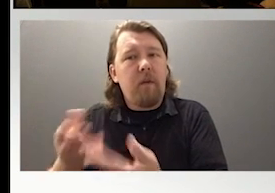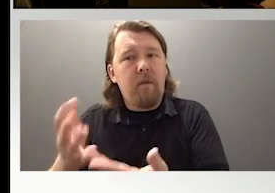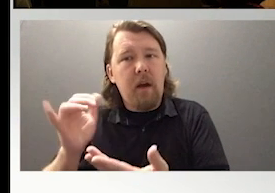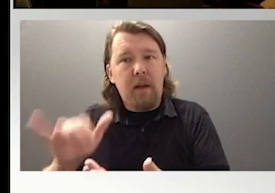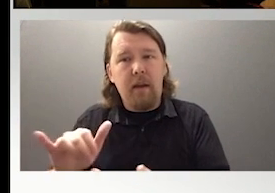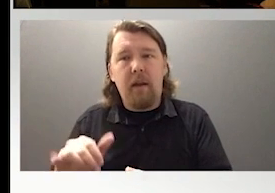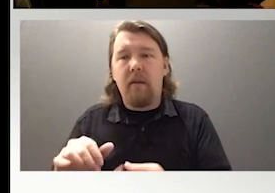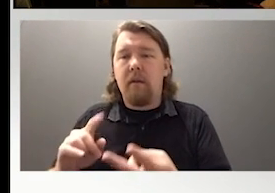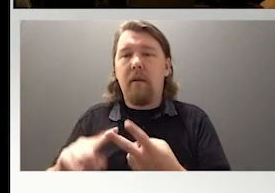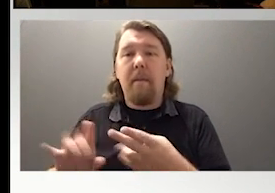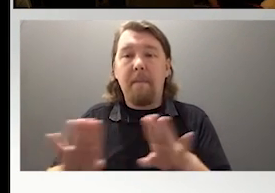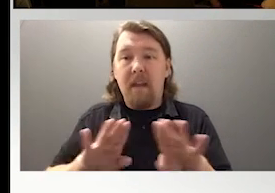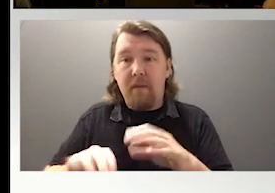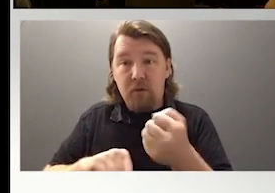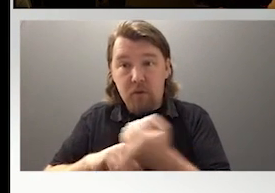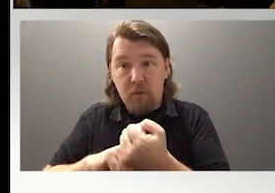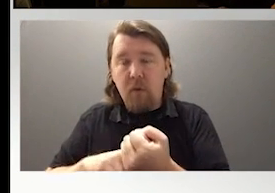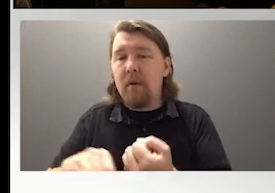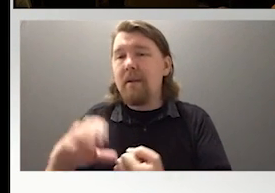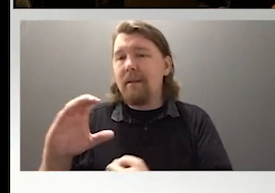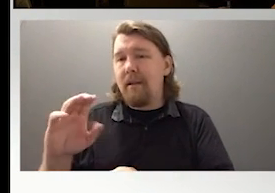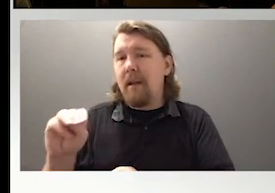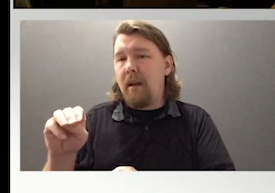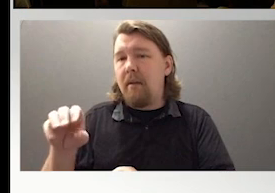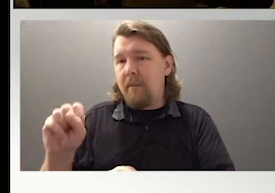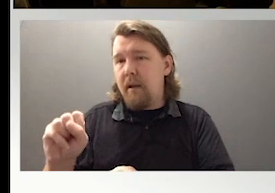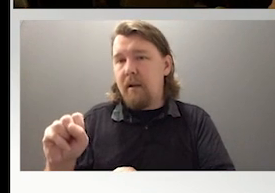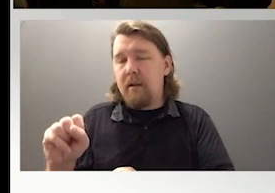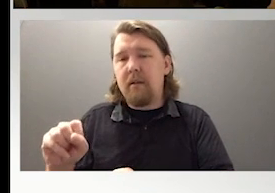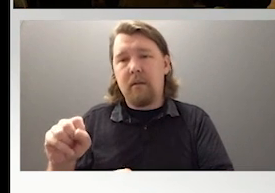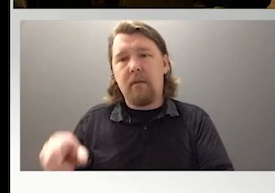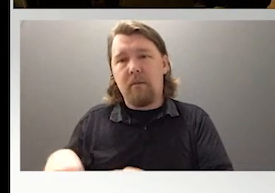The behavior supports would be provided by Medicaid State Plan.